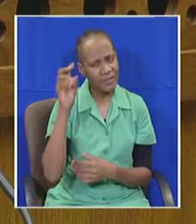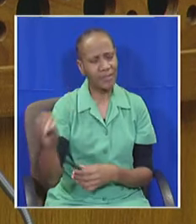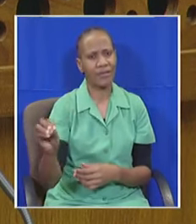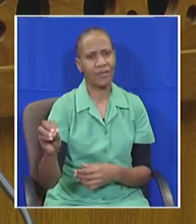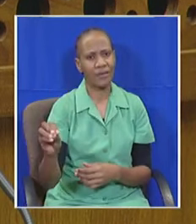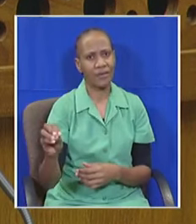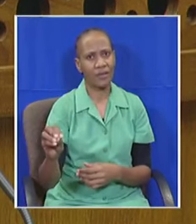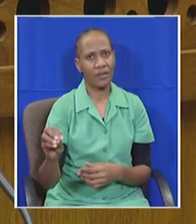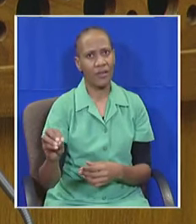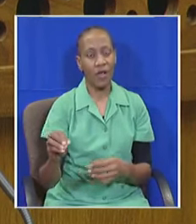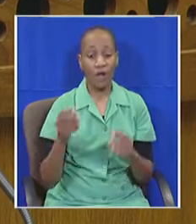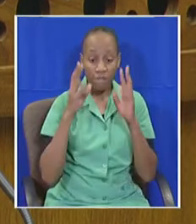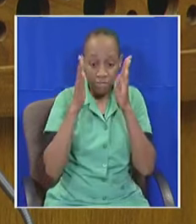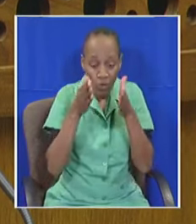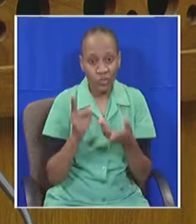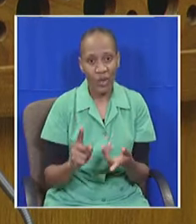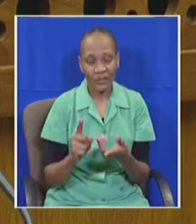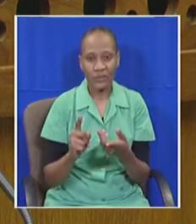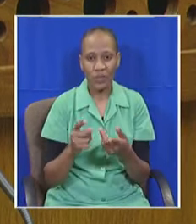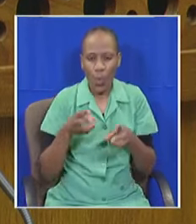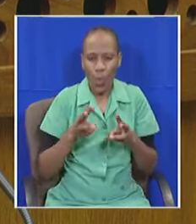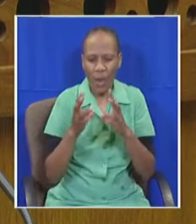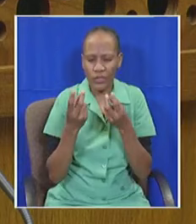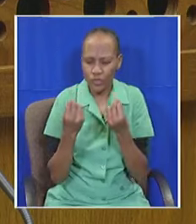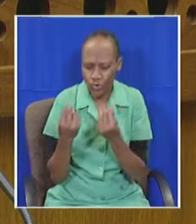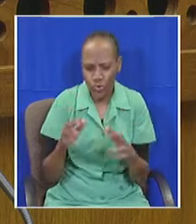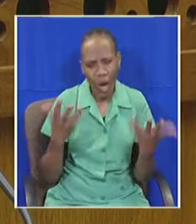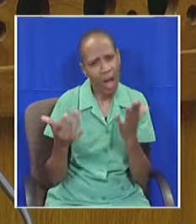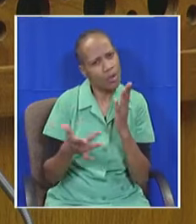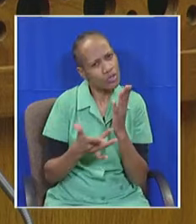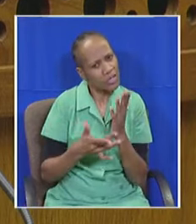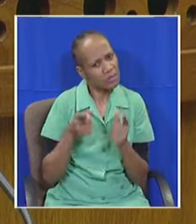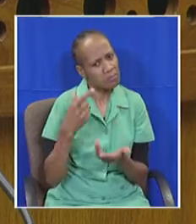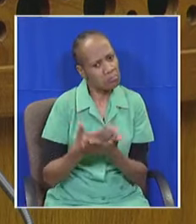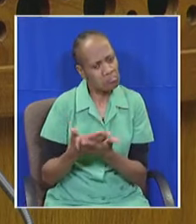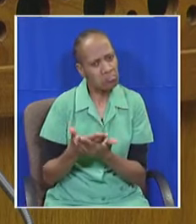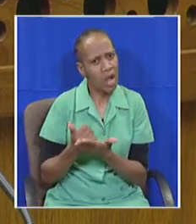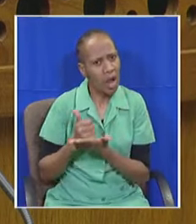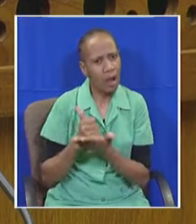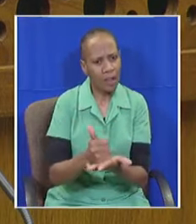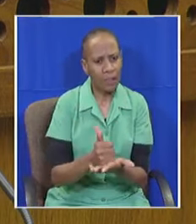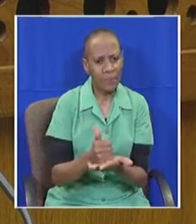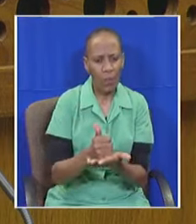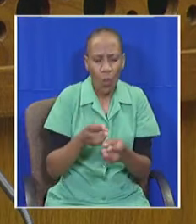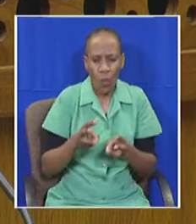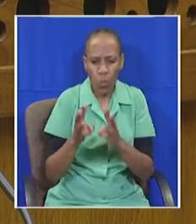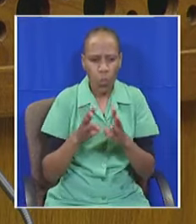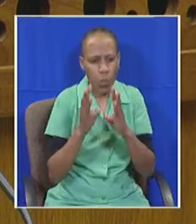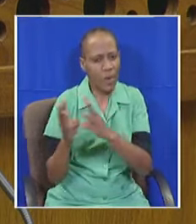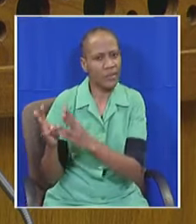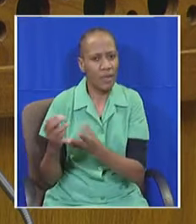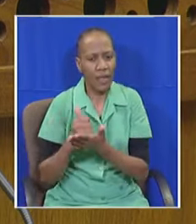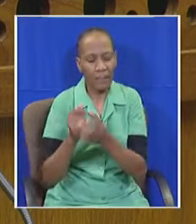builds on the digital revolution, presenting new ways in which technology becomes embedded and breakthroughs in a number of